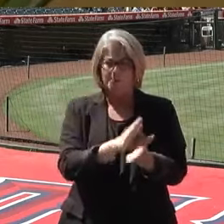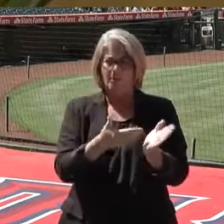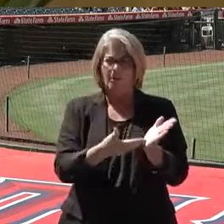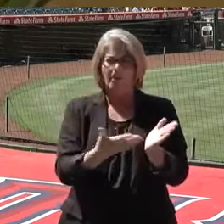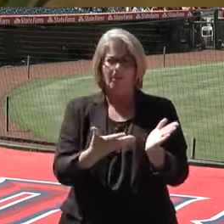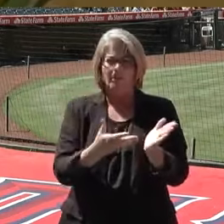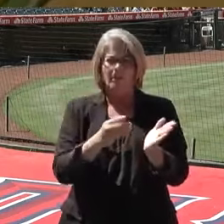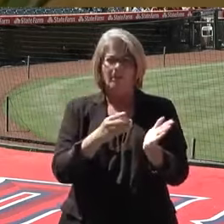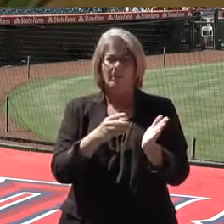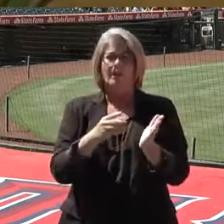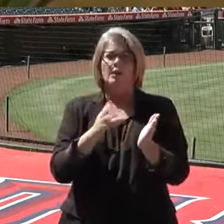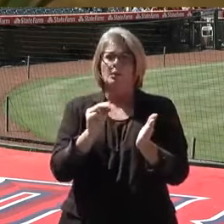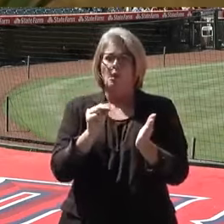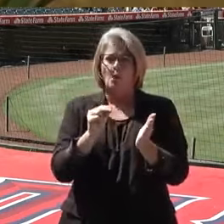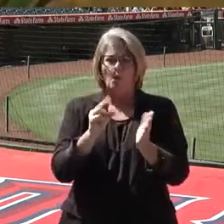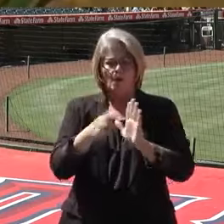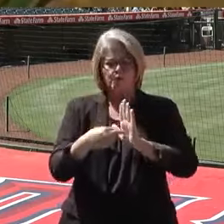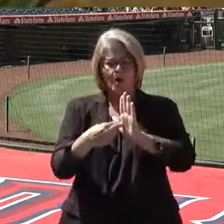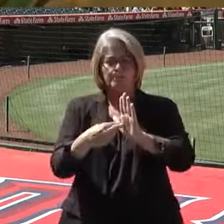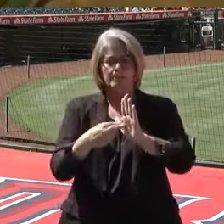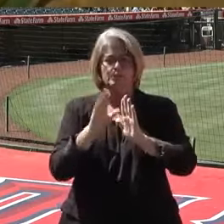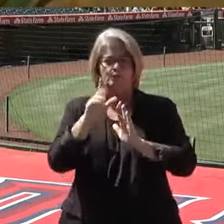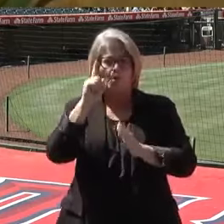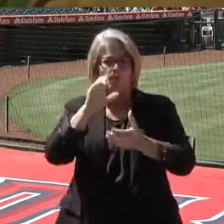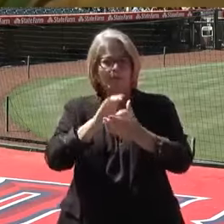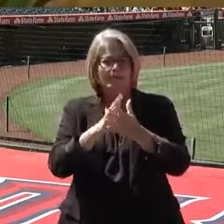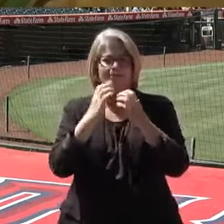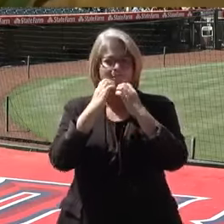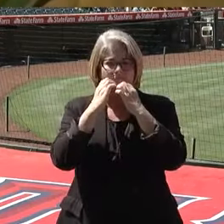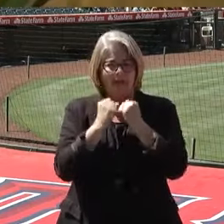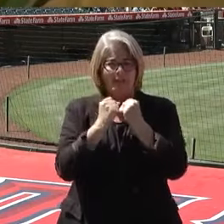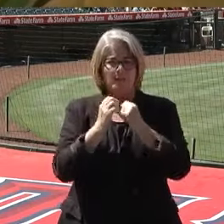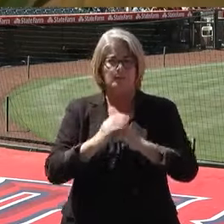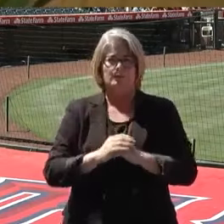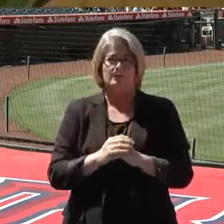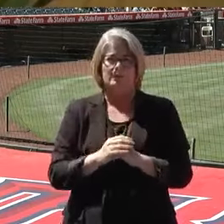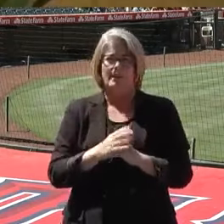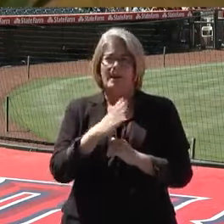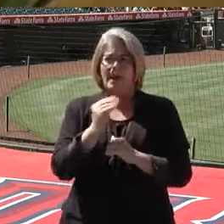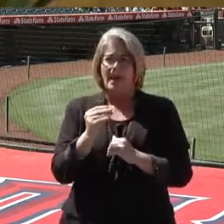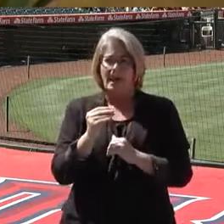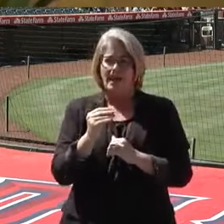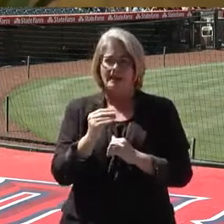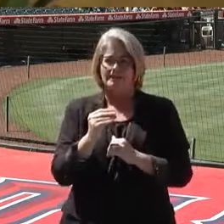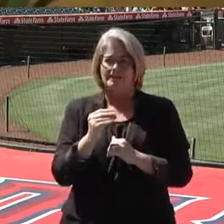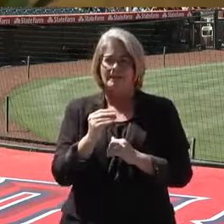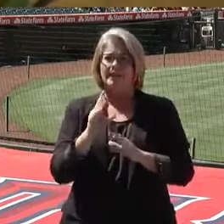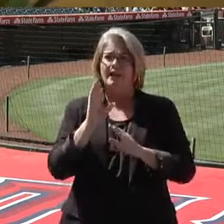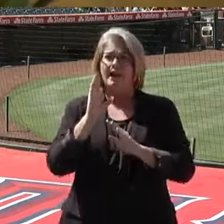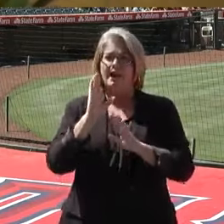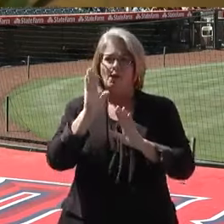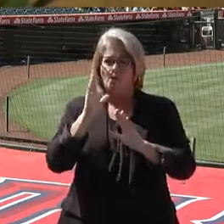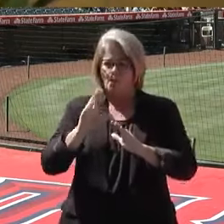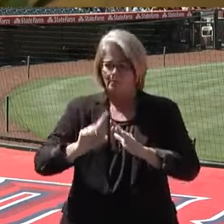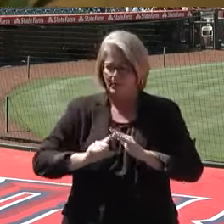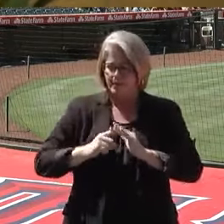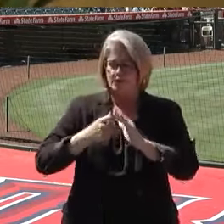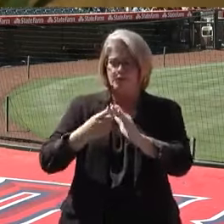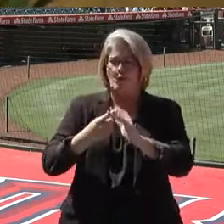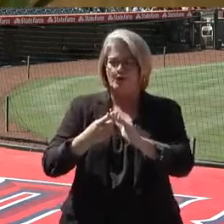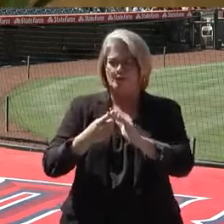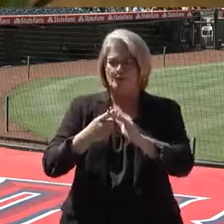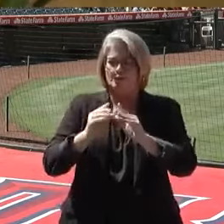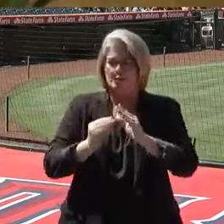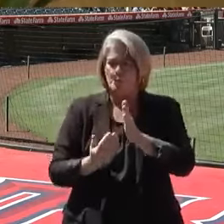It represents the values and beliefs that you hold dear and the potential you must grow to learn in the world. This milestone is